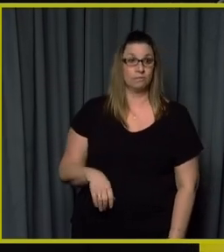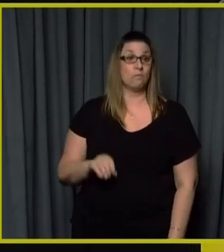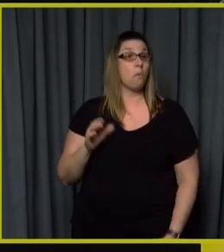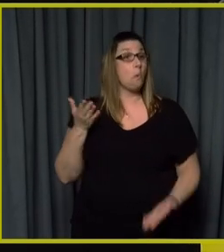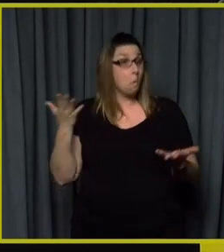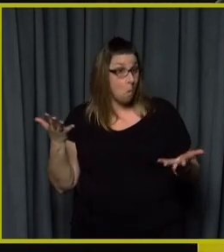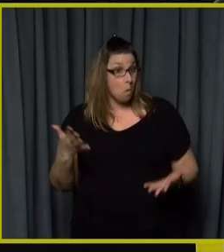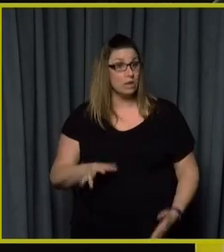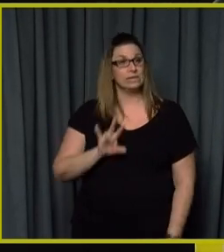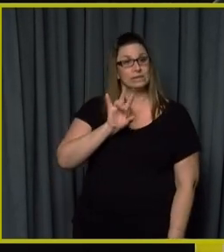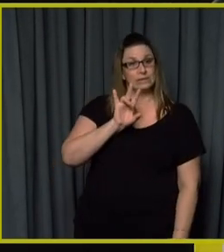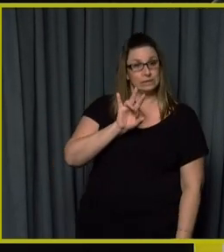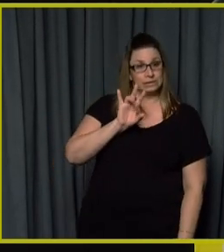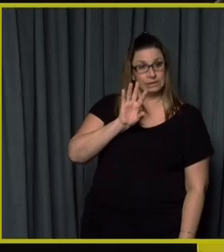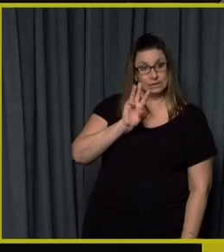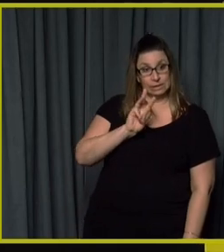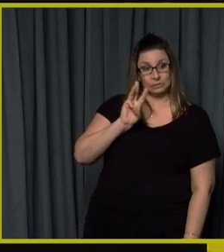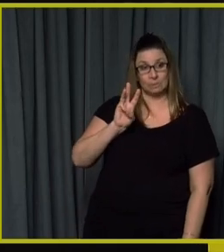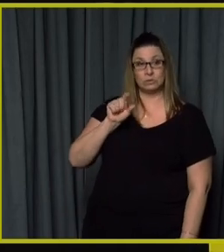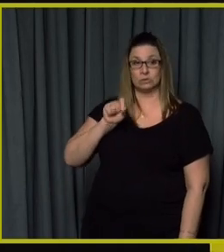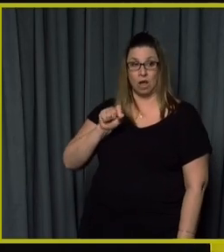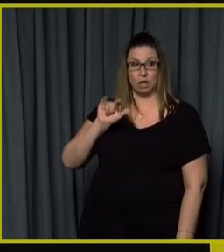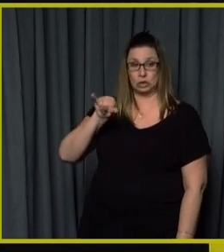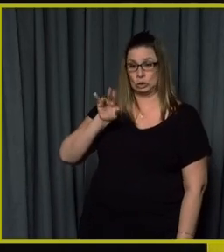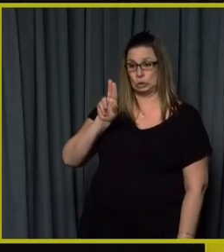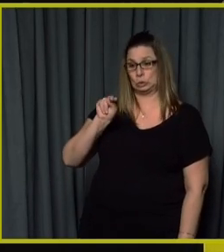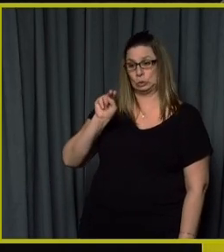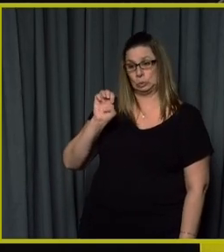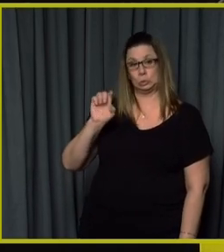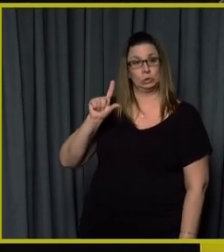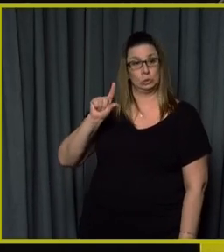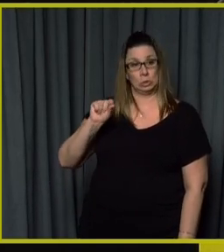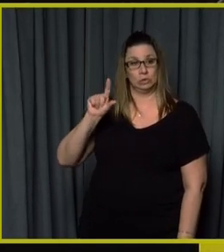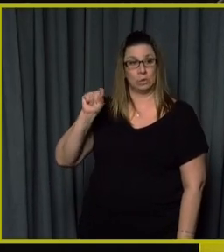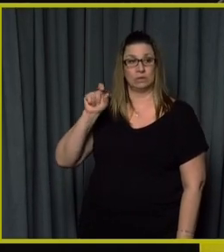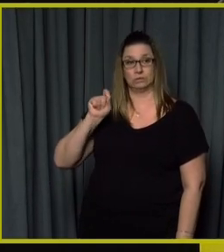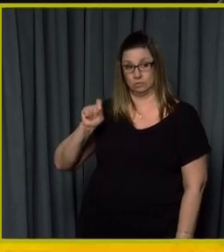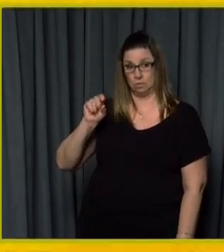all of these ways, and we need you to donate.